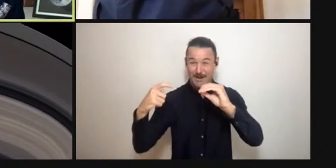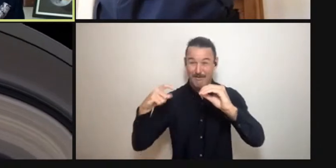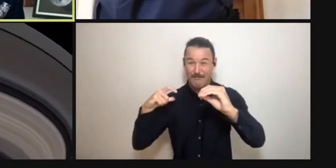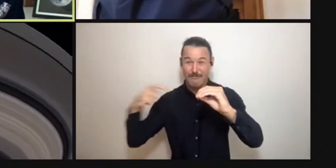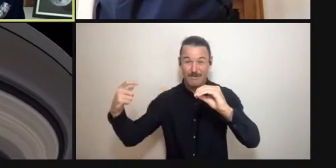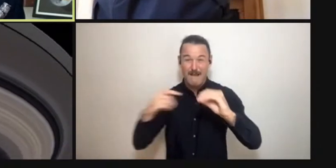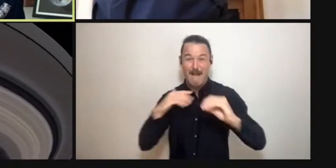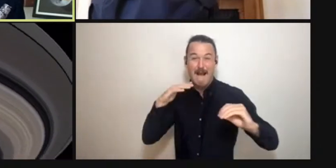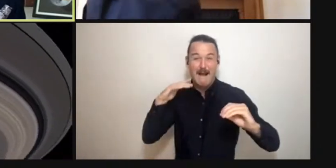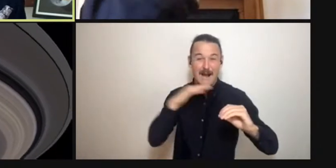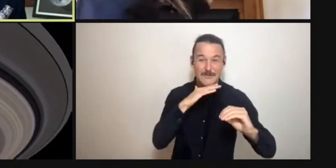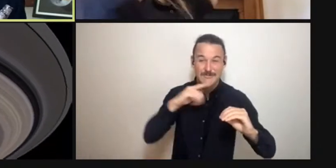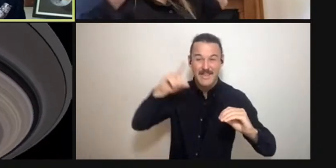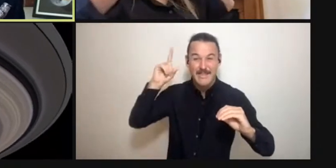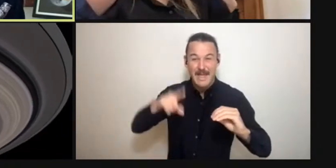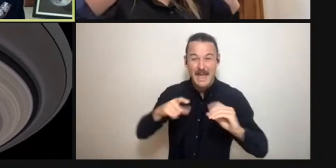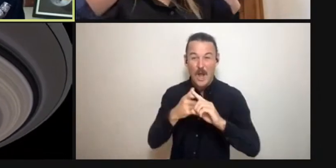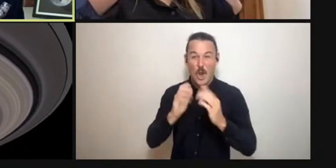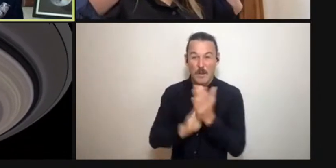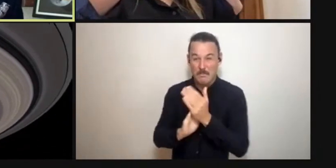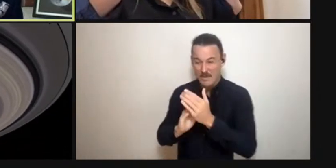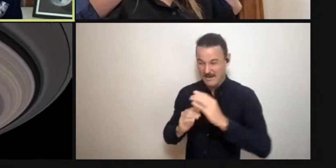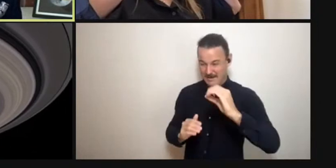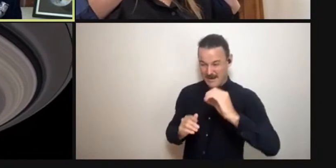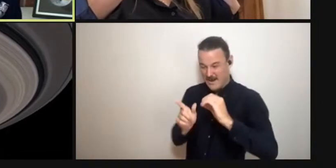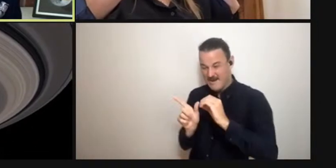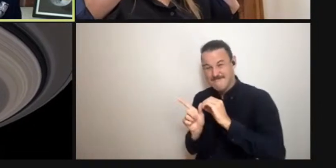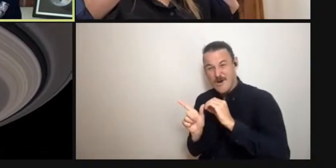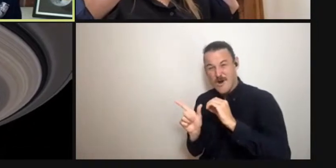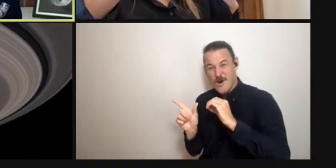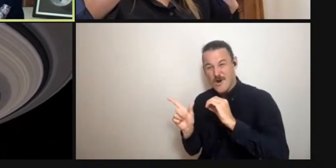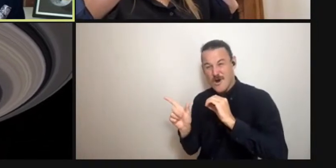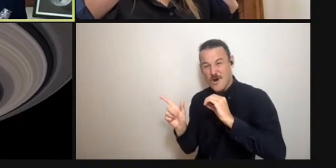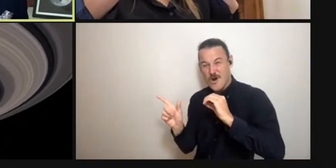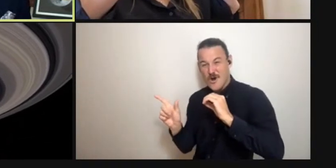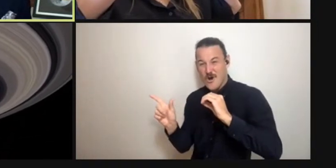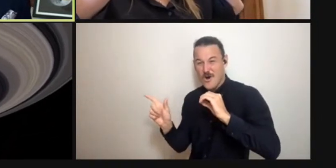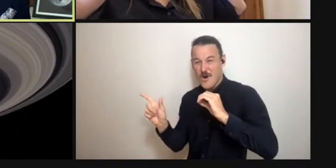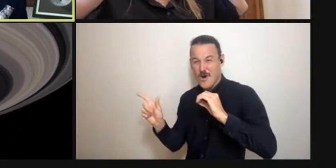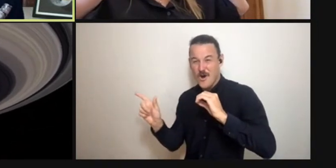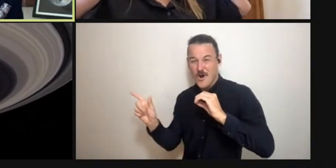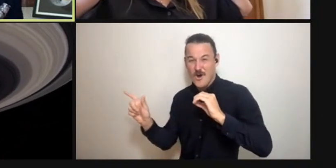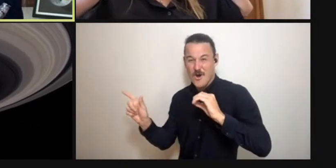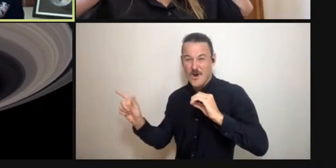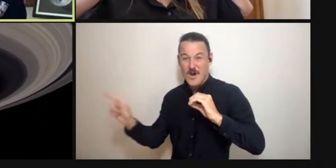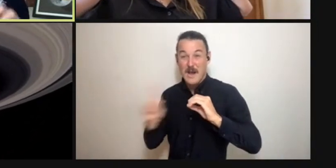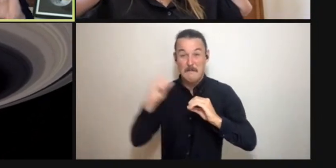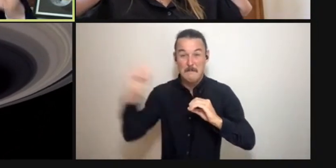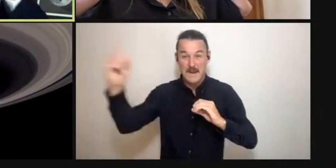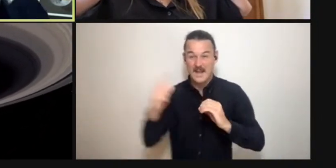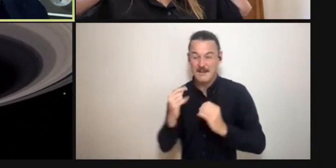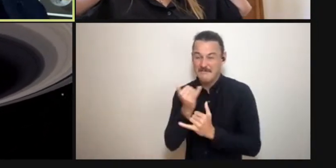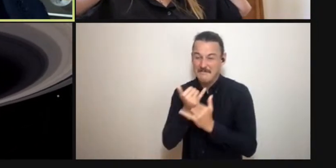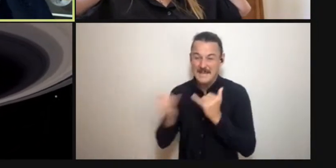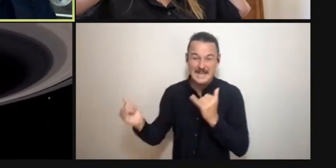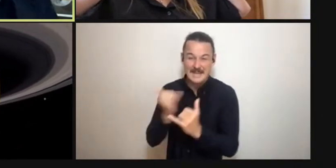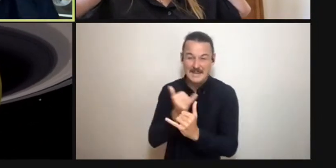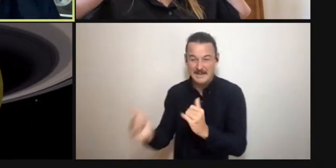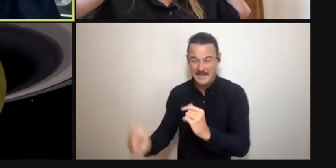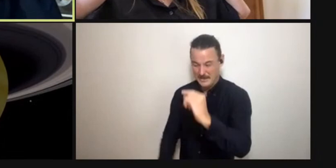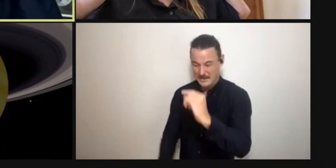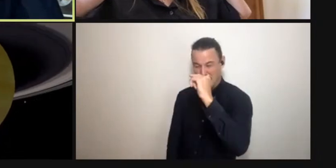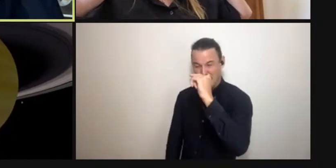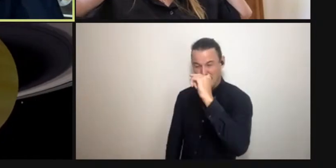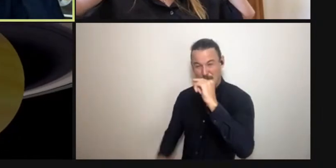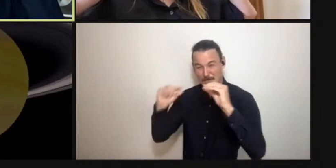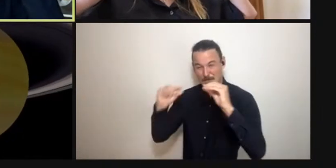maybe the size of a house in thickness. Just impossibly fine, thin structures that we can see from Earth.